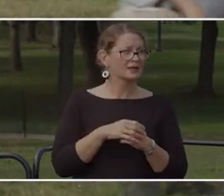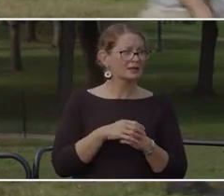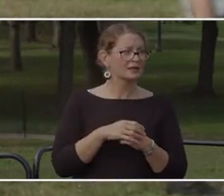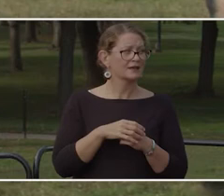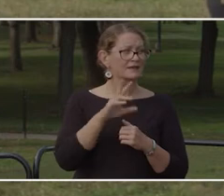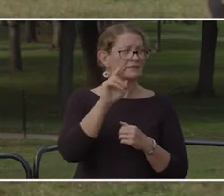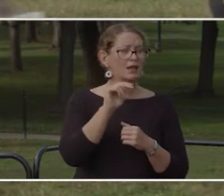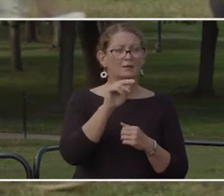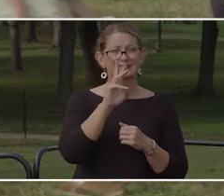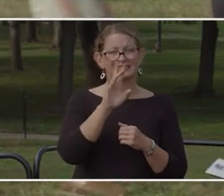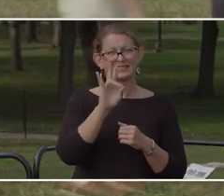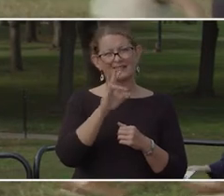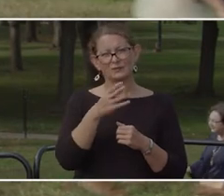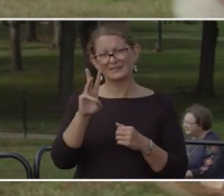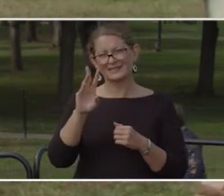Vietnam,